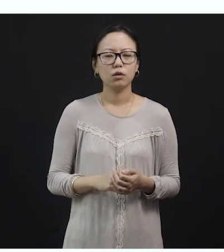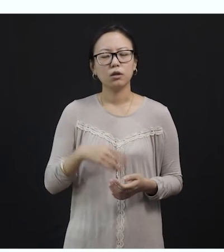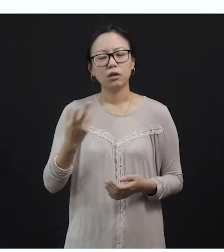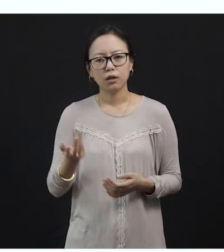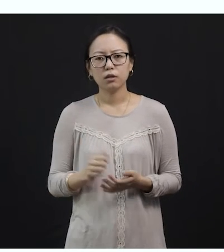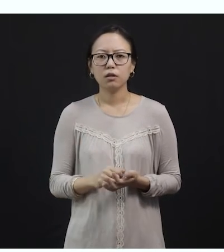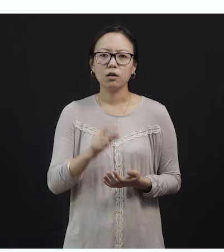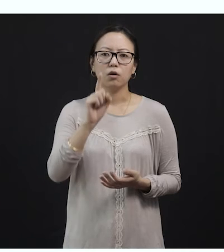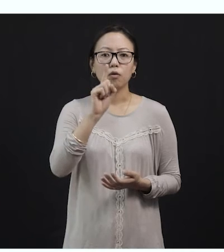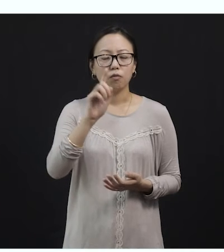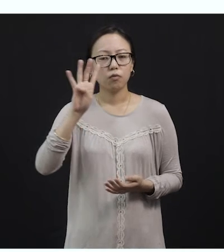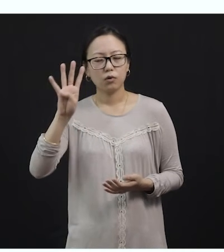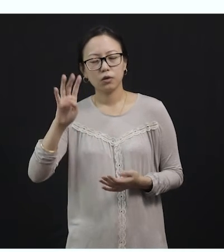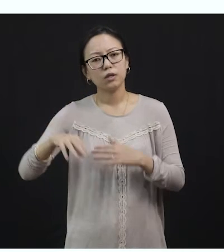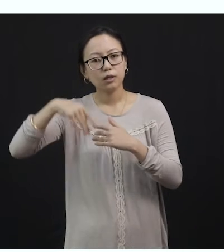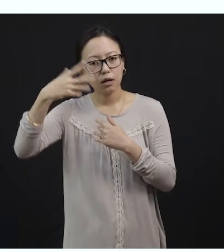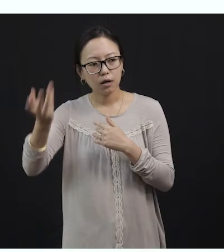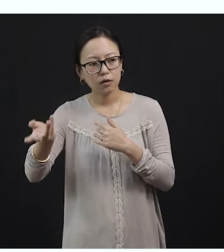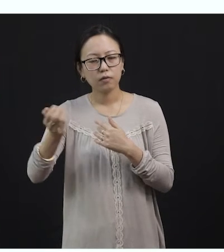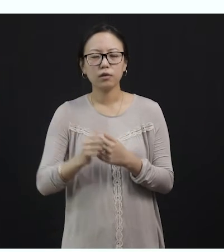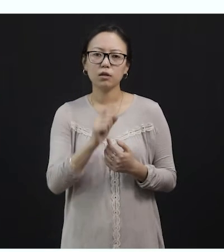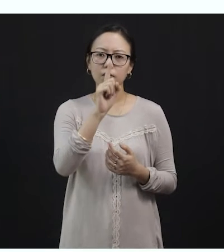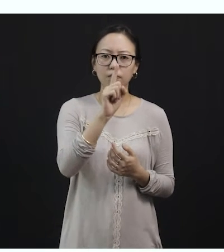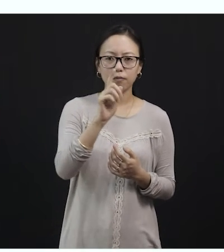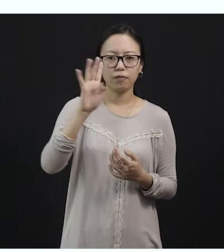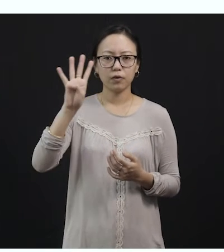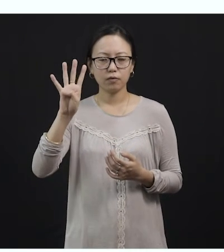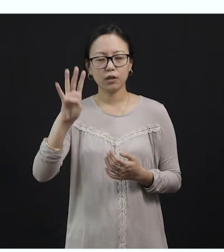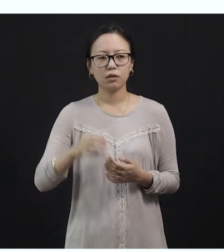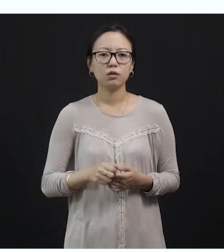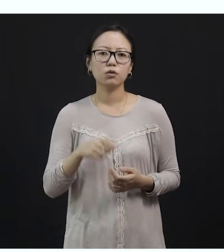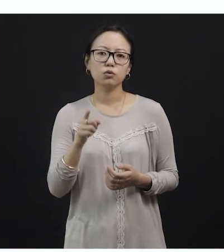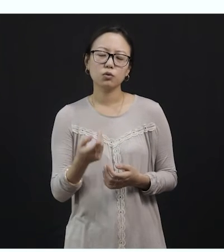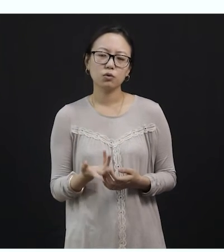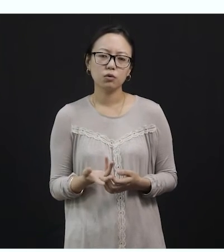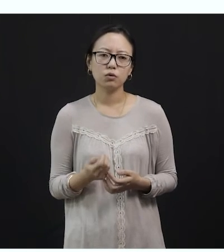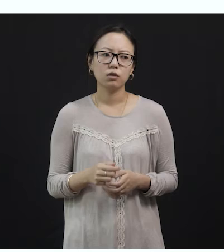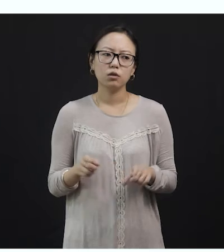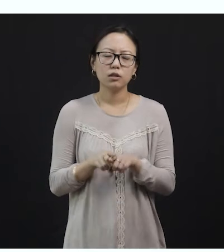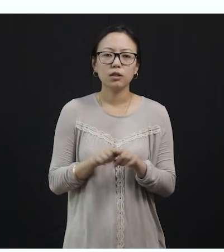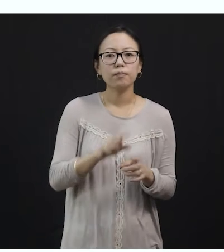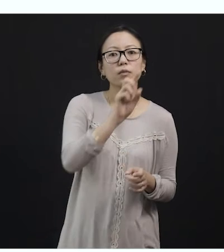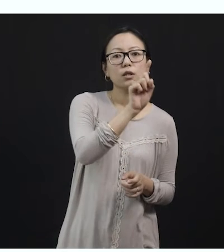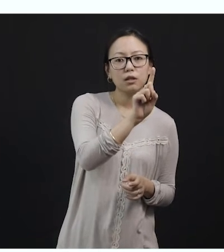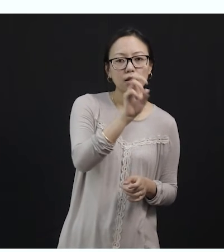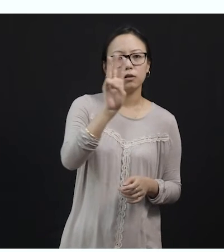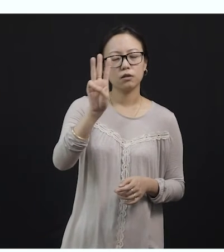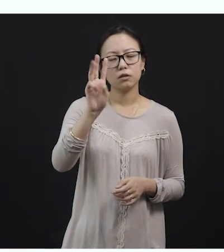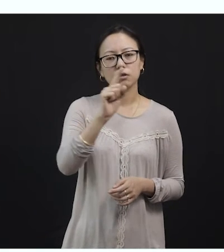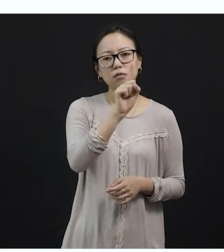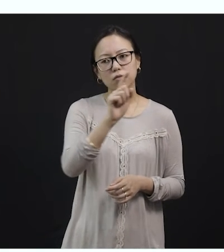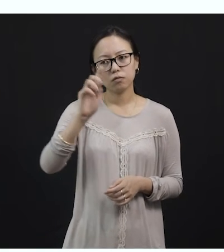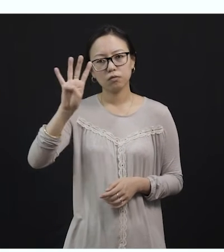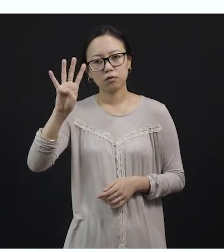is 15. So you can count like this, 13, 14, 15. All right, children? So